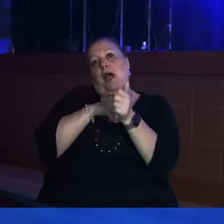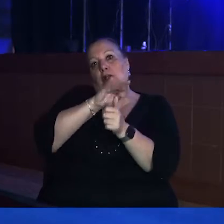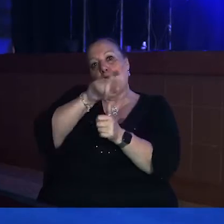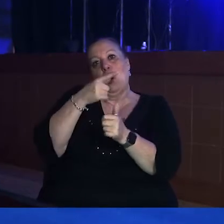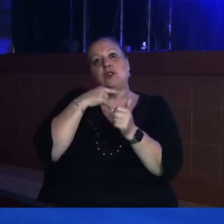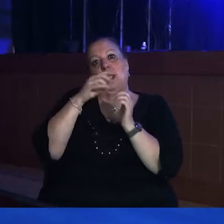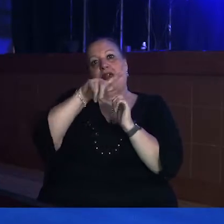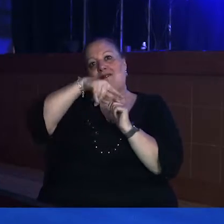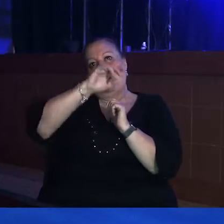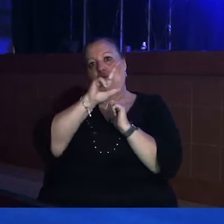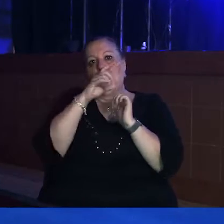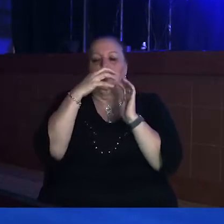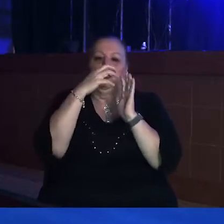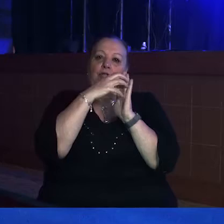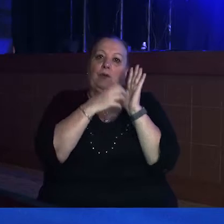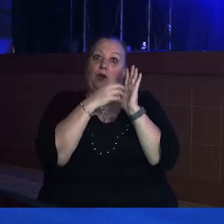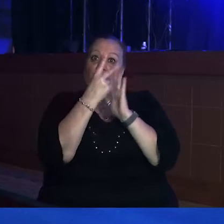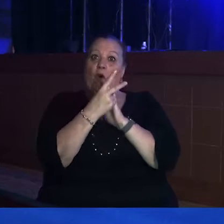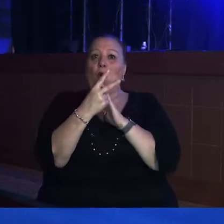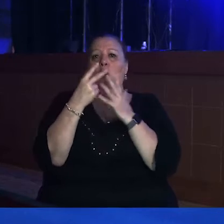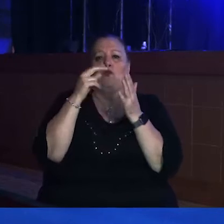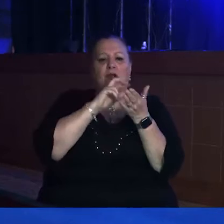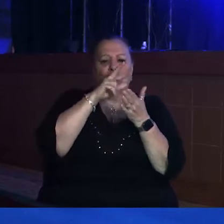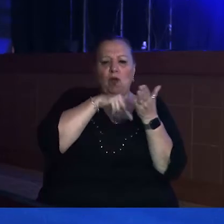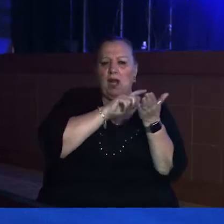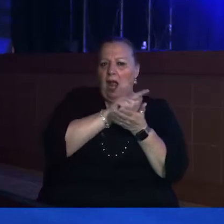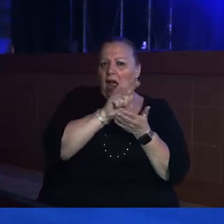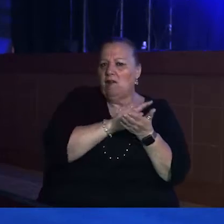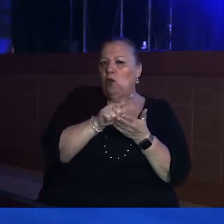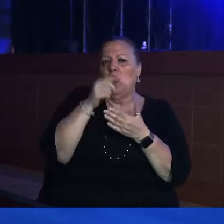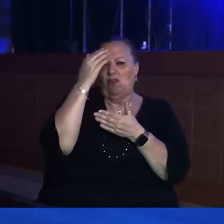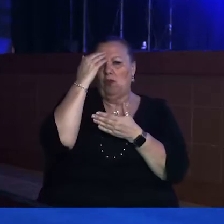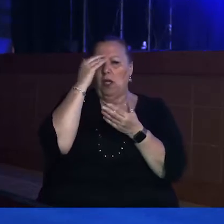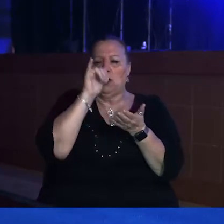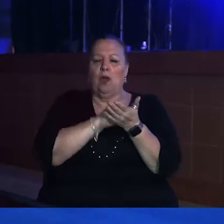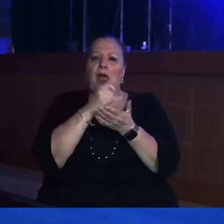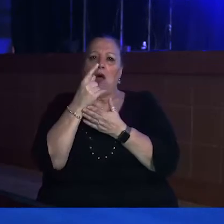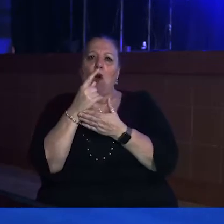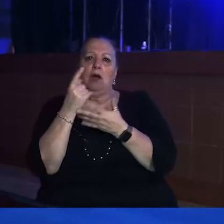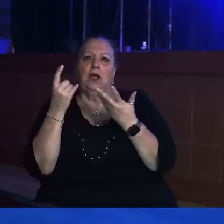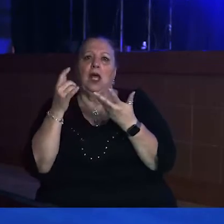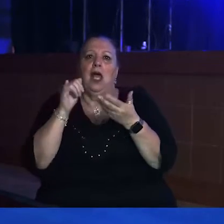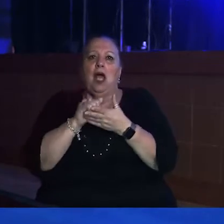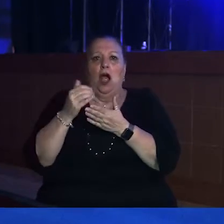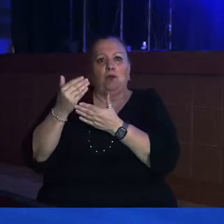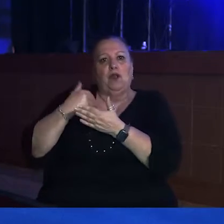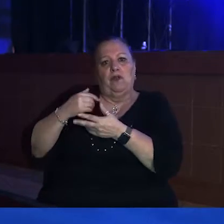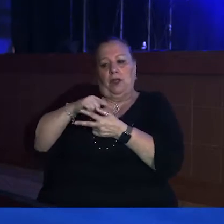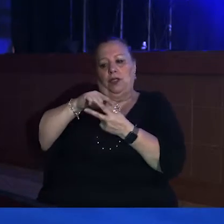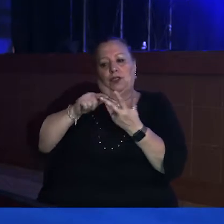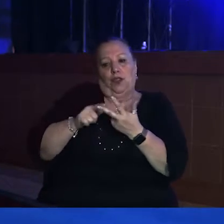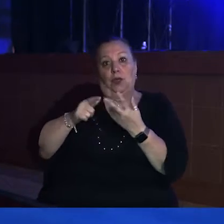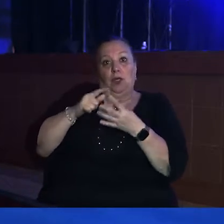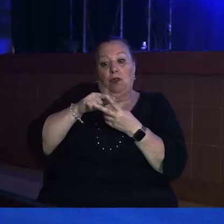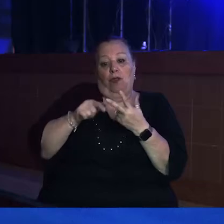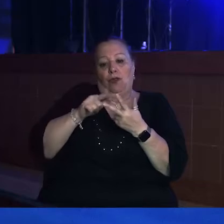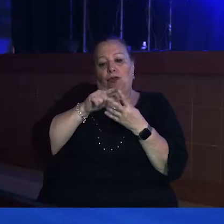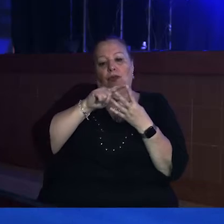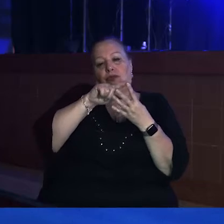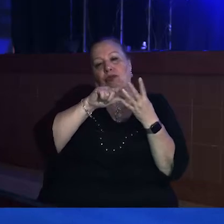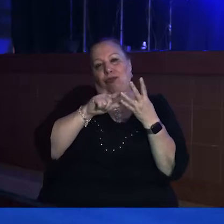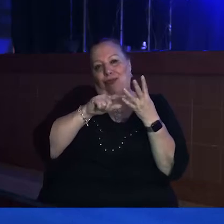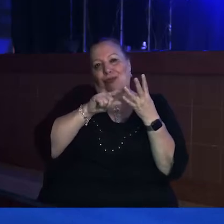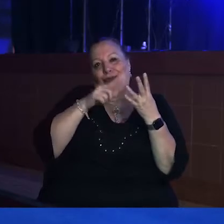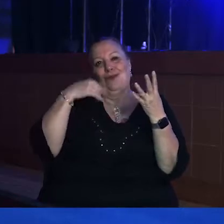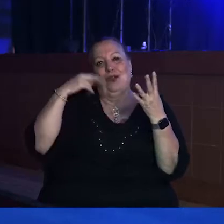familiar passage of scripture. We've read it each week in our previous three lessons together. Now here's the context. Paul is writing these